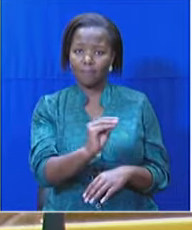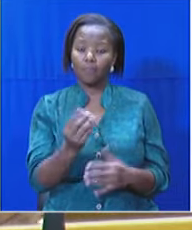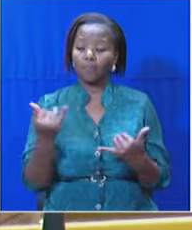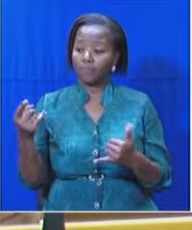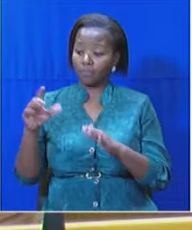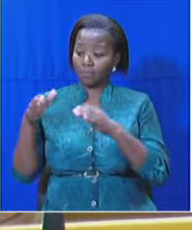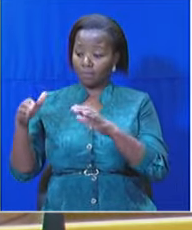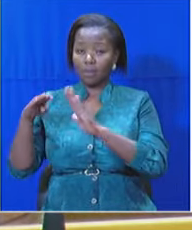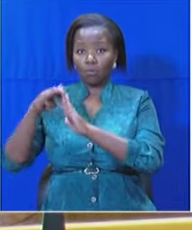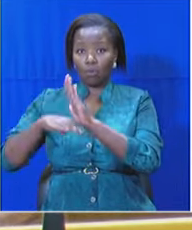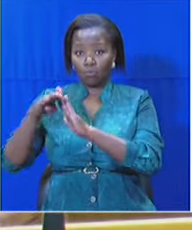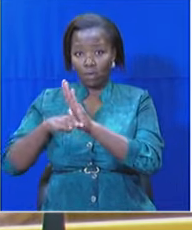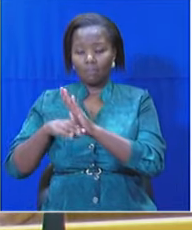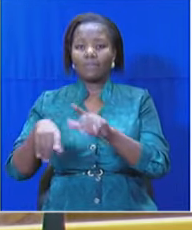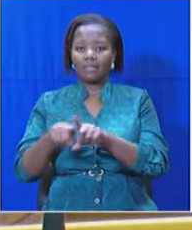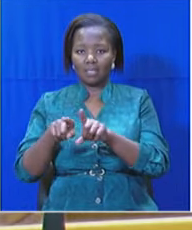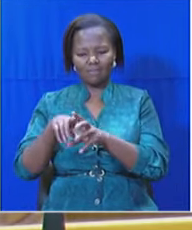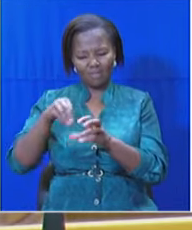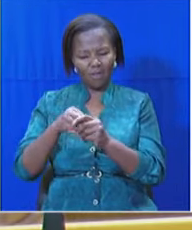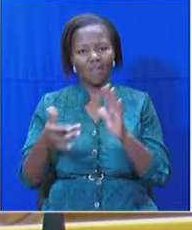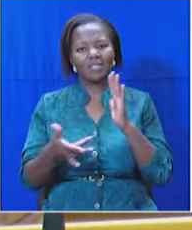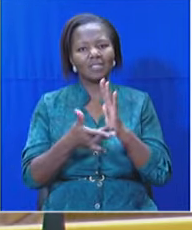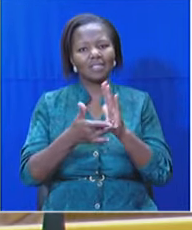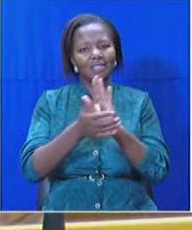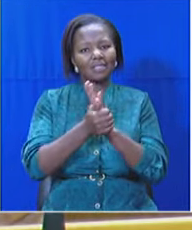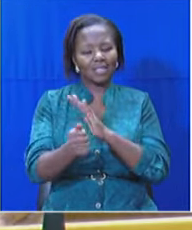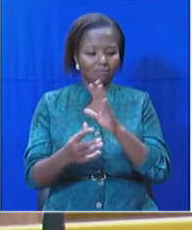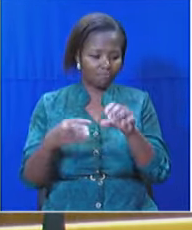also appreciated the technical skills provided